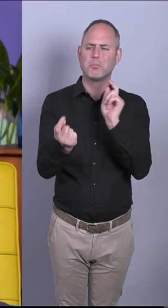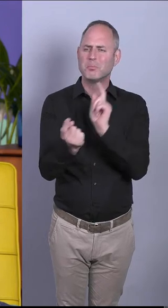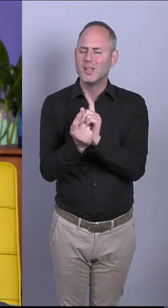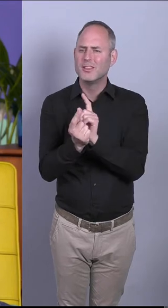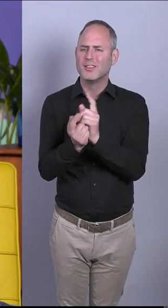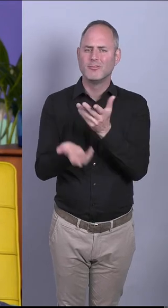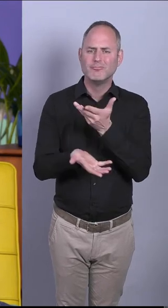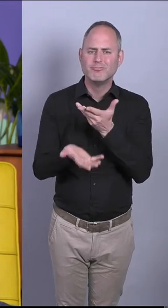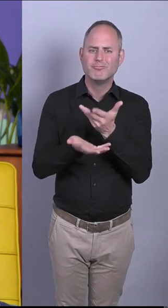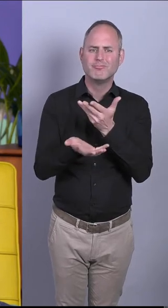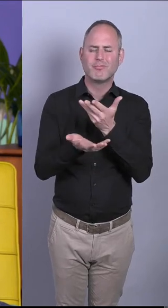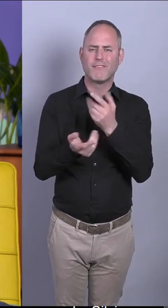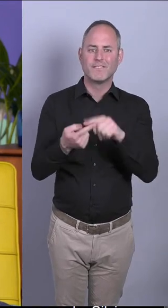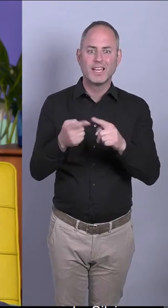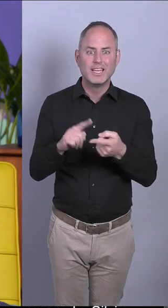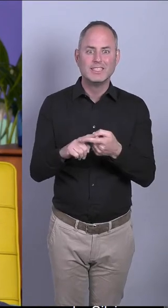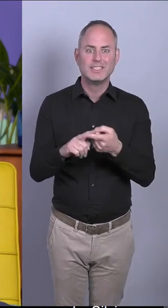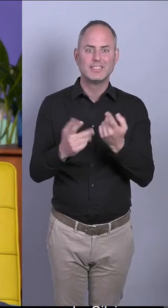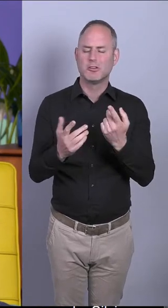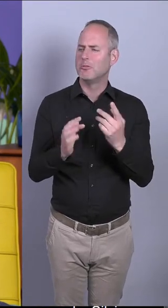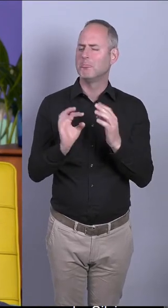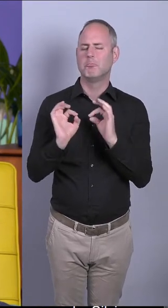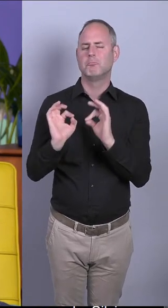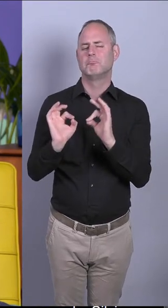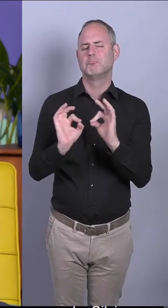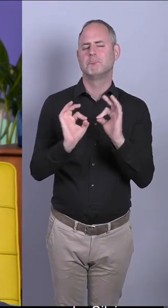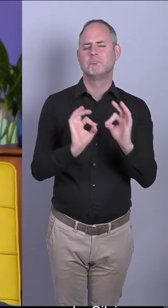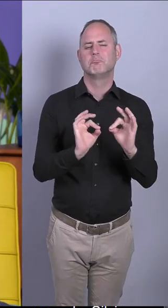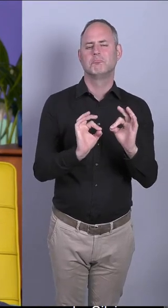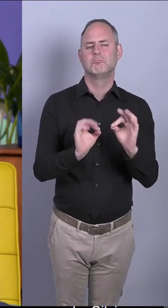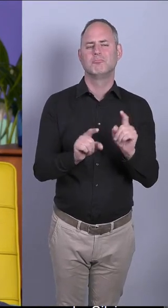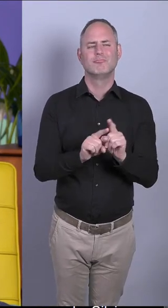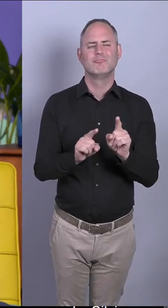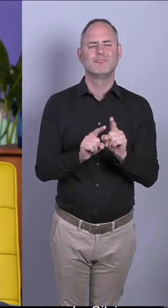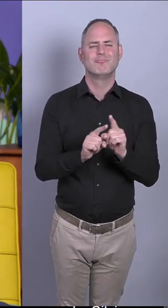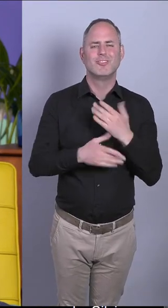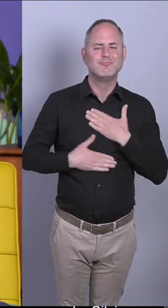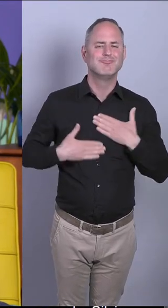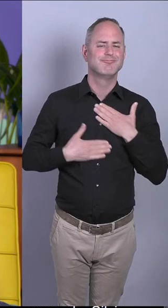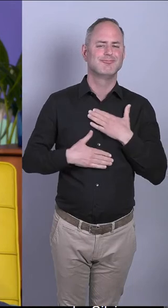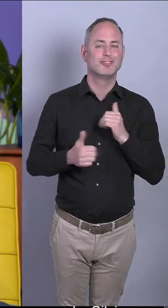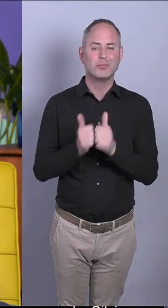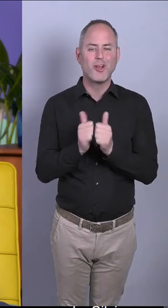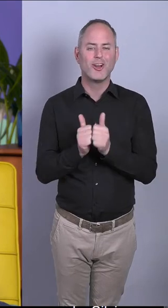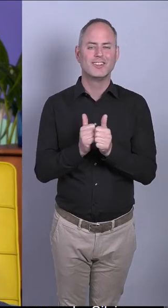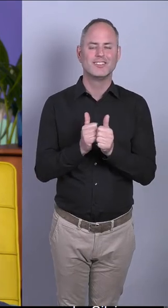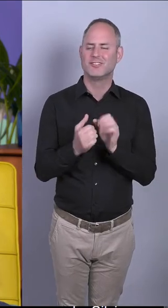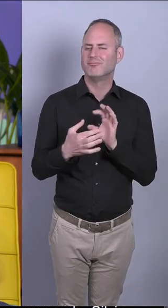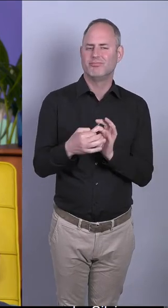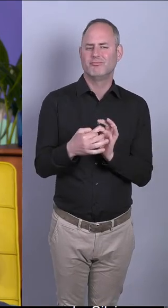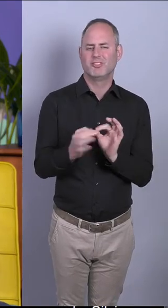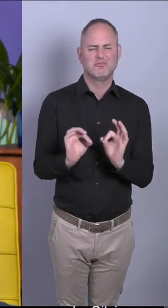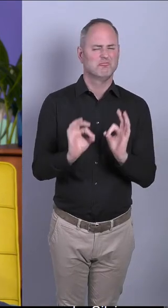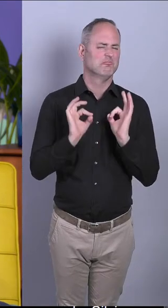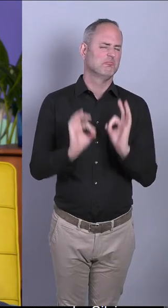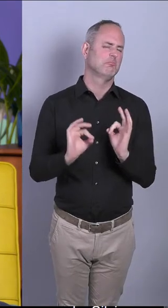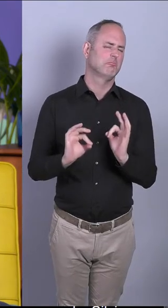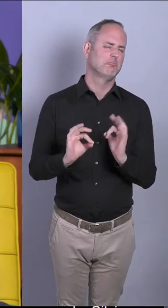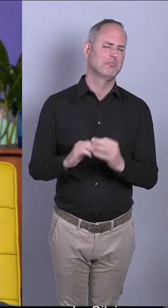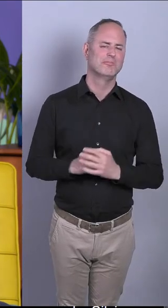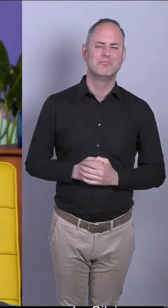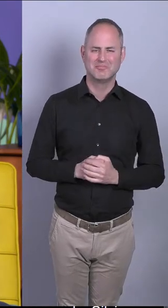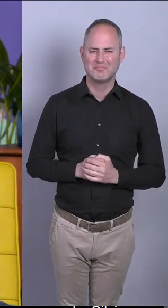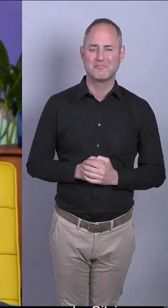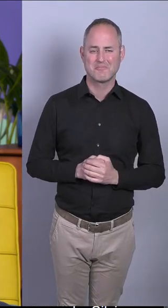or with the visitors or other volunteers. But I think the best was to be together with the athletes.